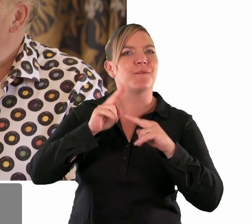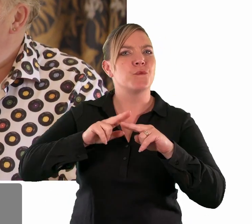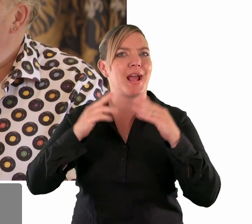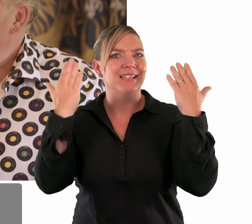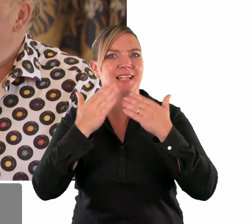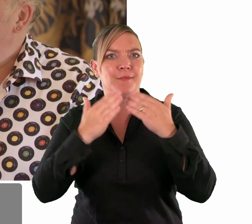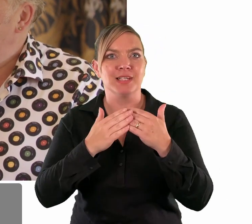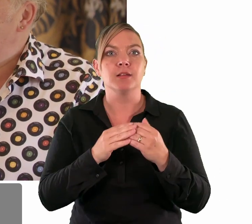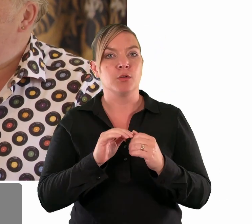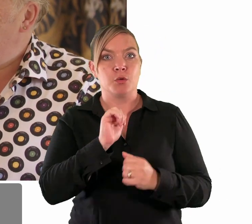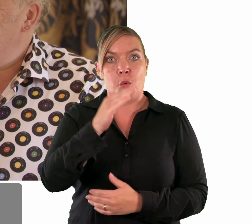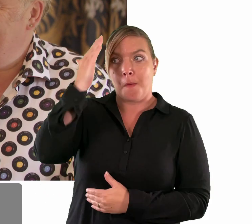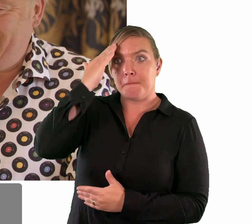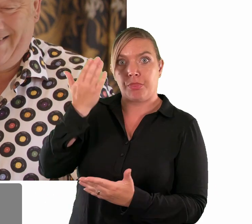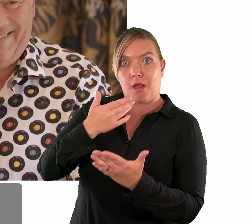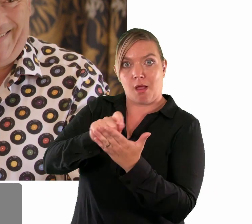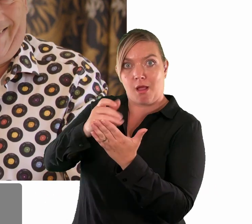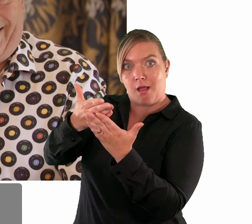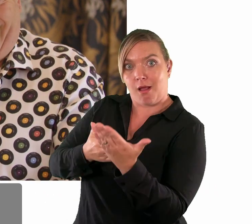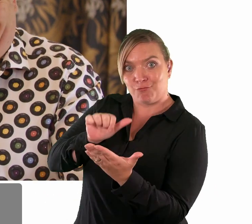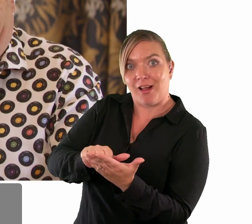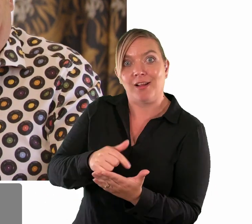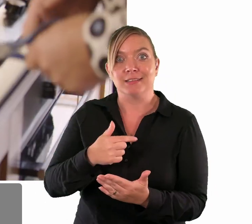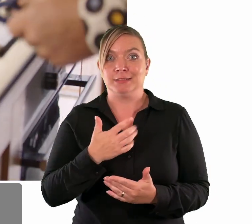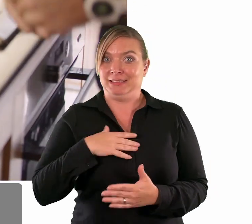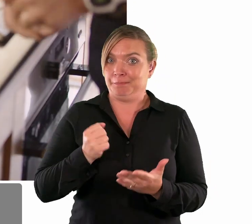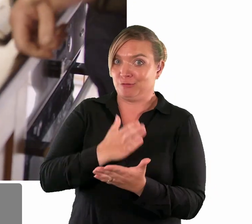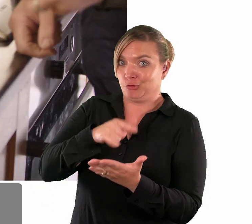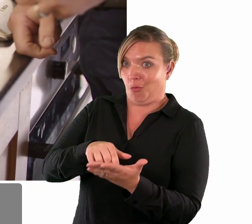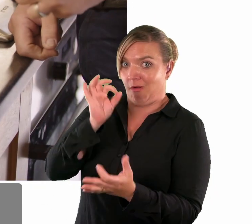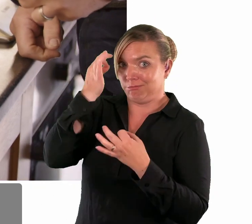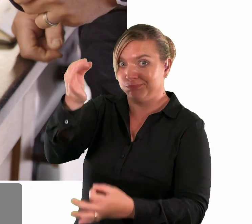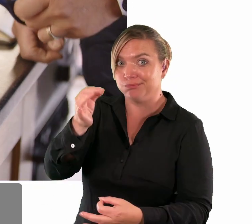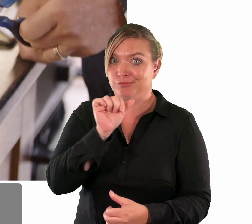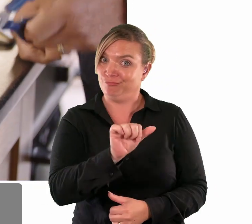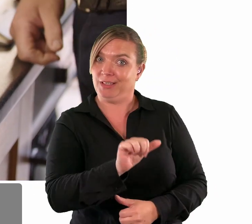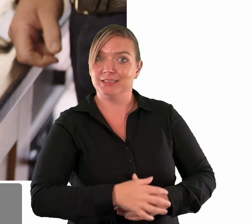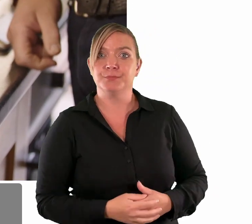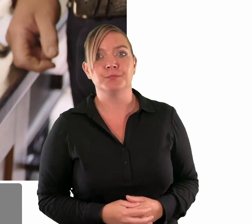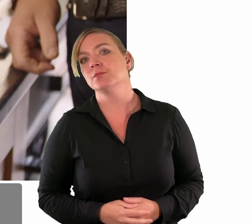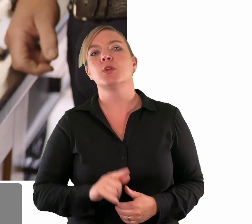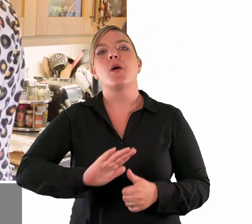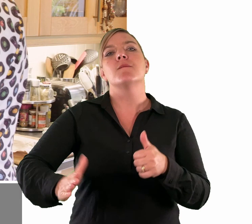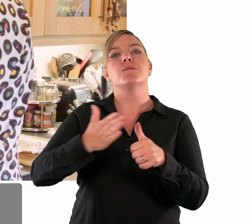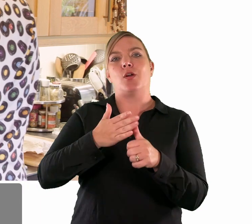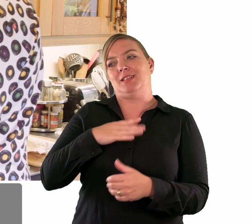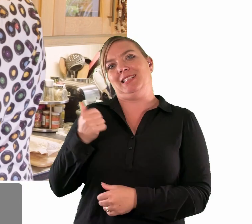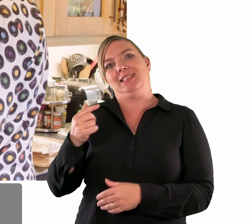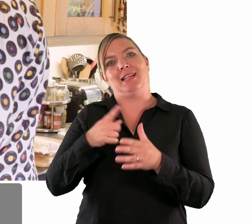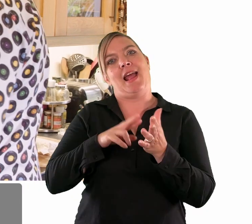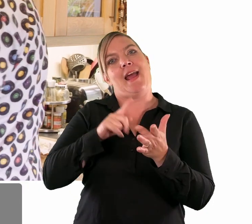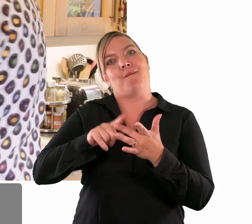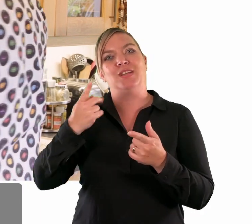though, aren't we? Yeah, We better get it right. You must. Right, the first thing we're going to do is we're going to get Avi to get